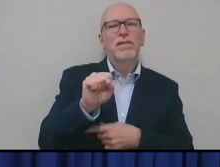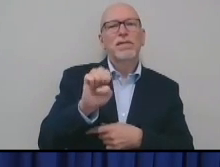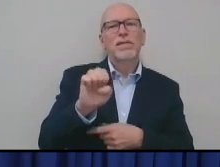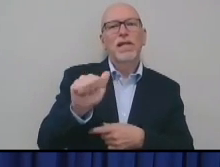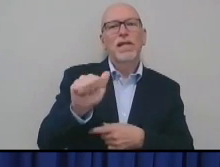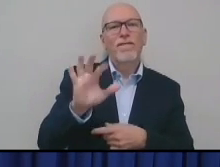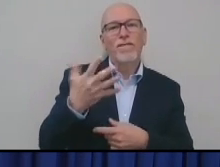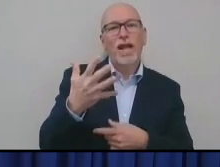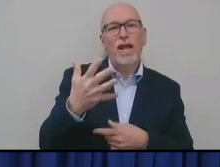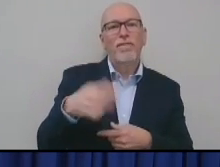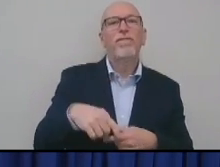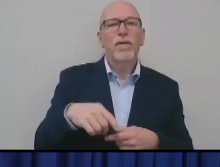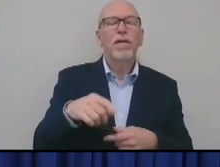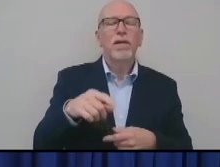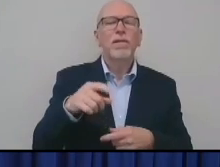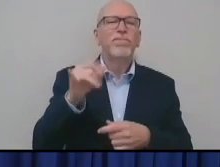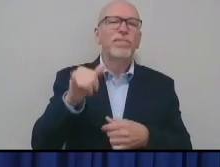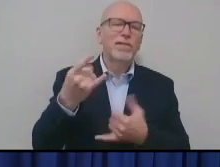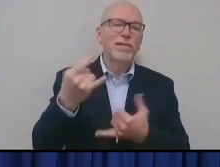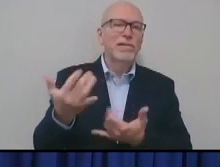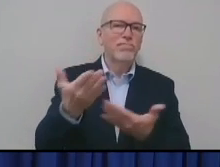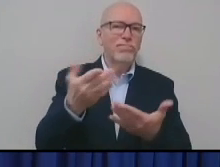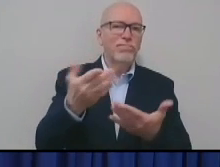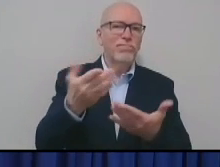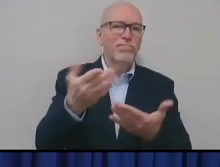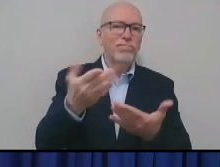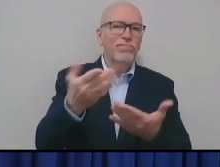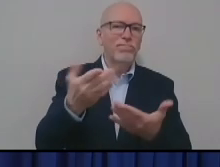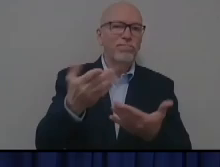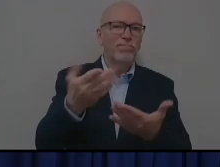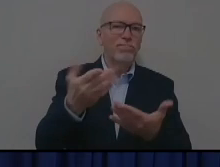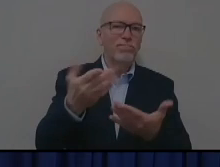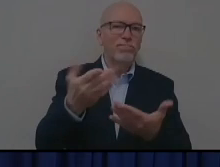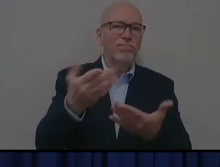the state. Marion County has already